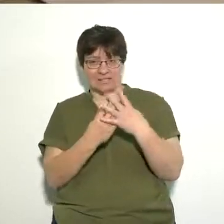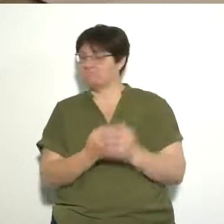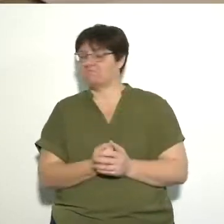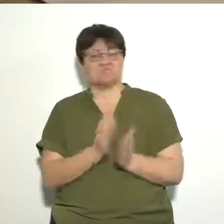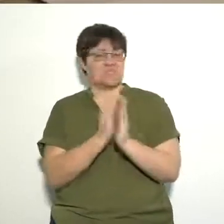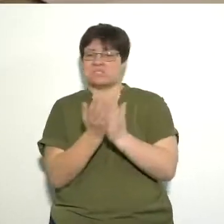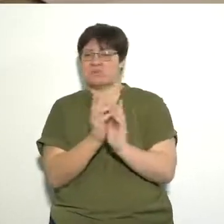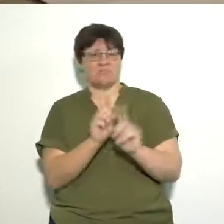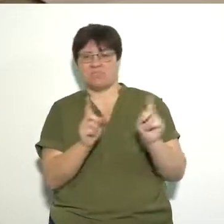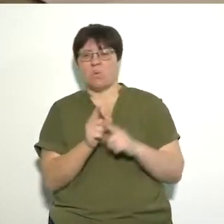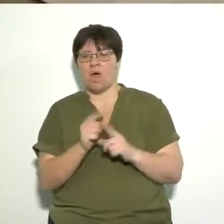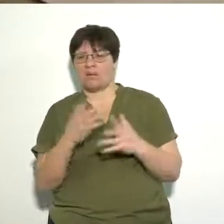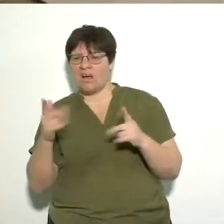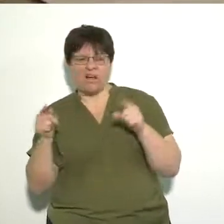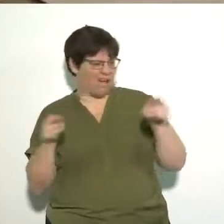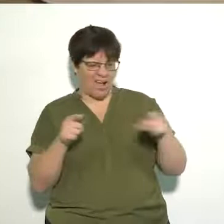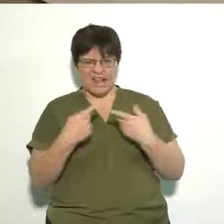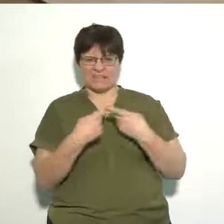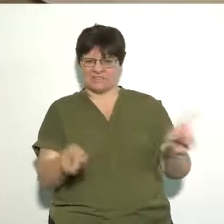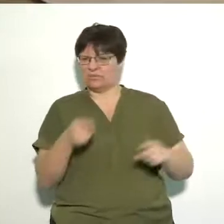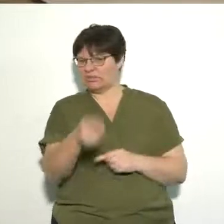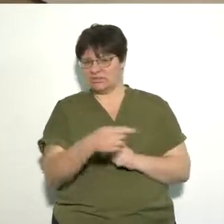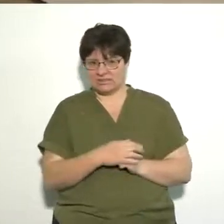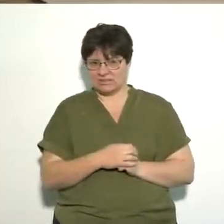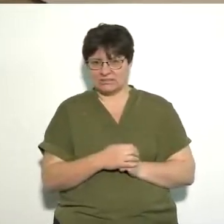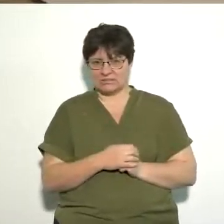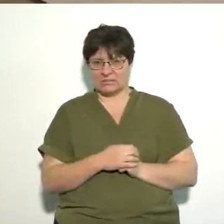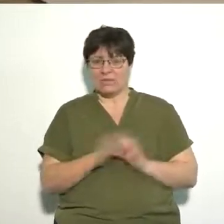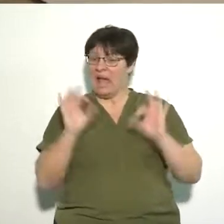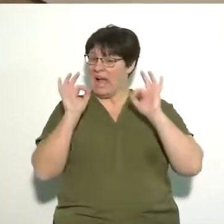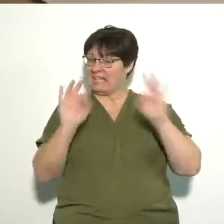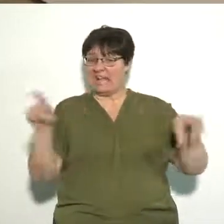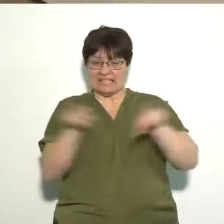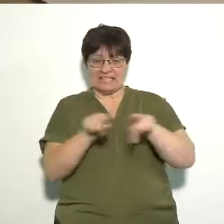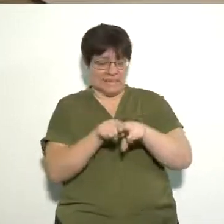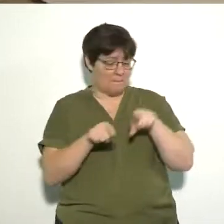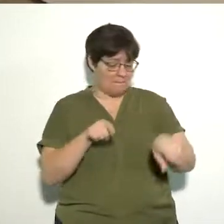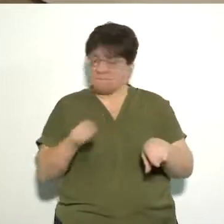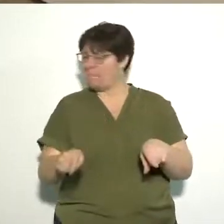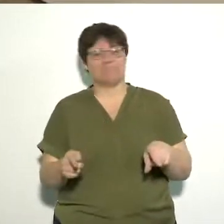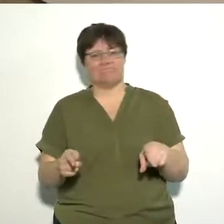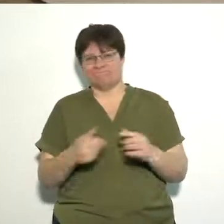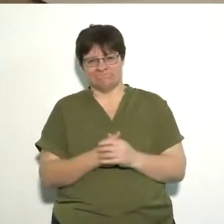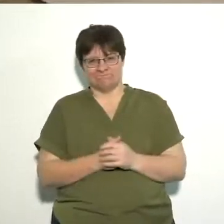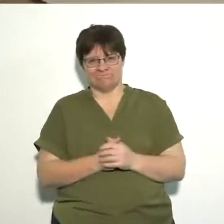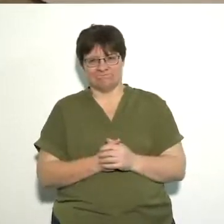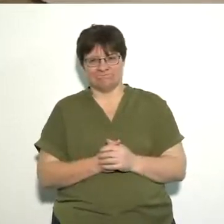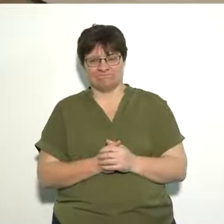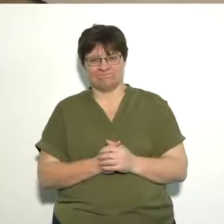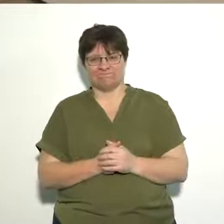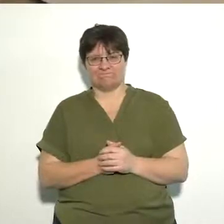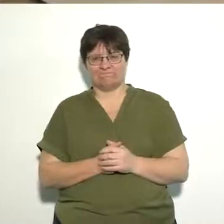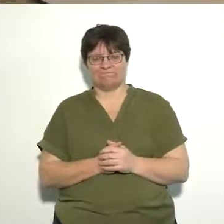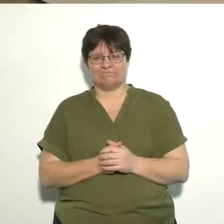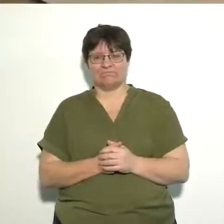not symmetrical. You can see the ends are not exactly aligned, or they're not even the same